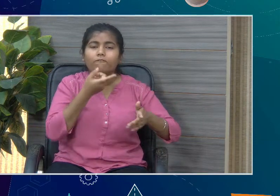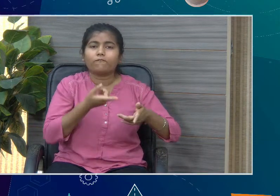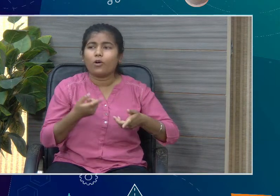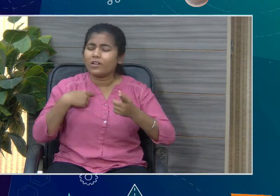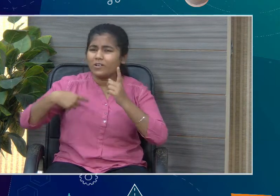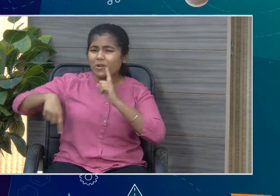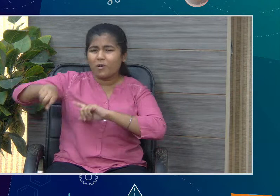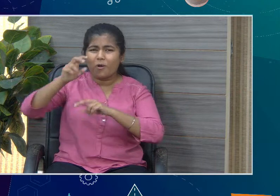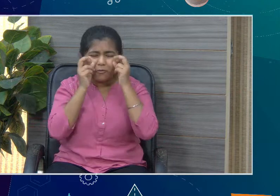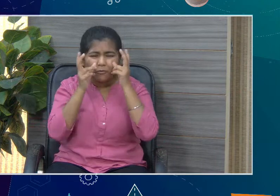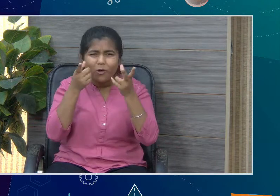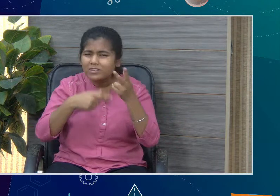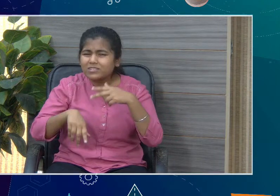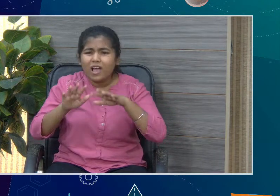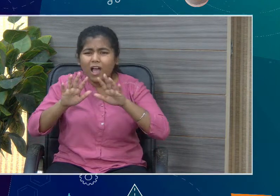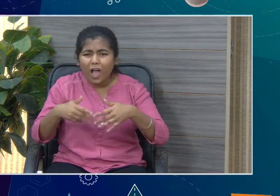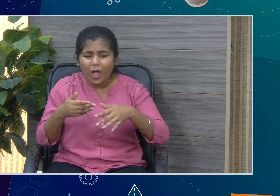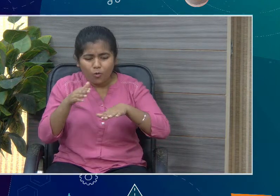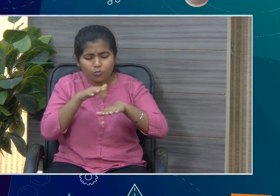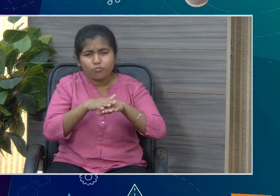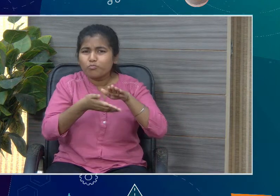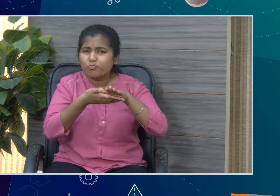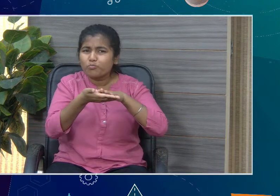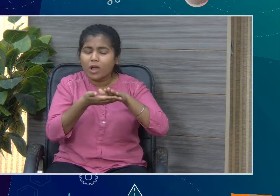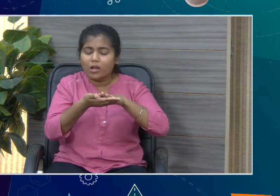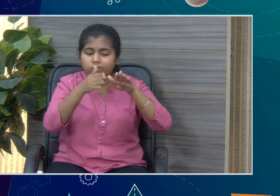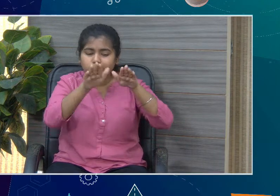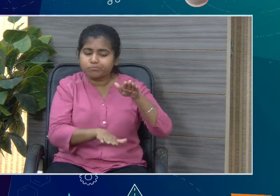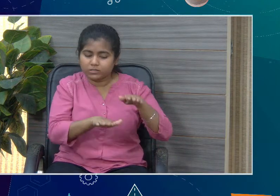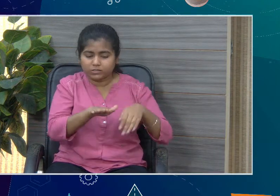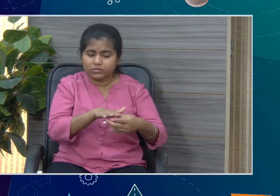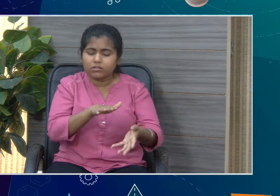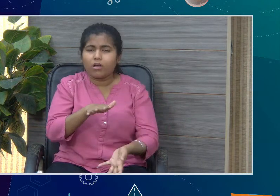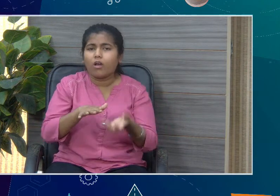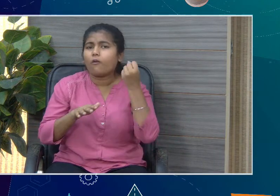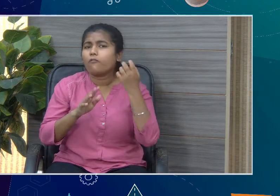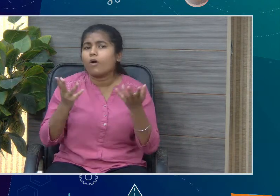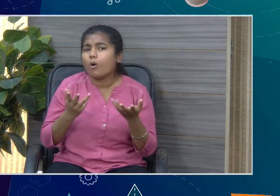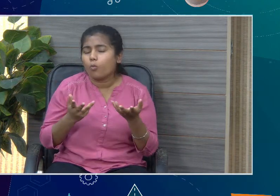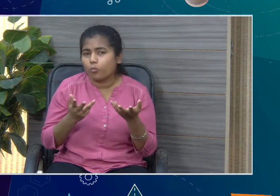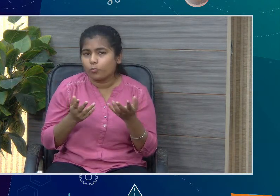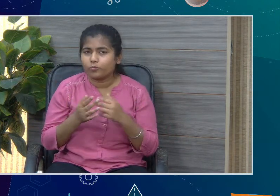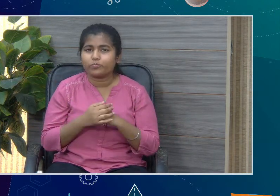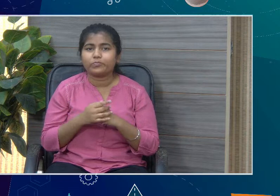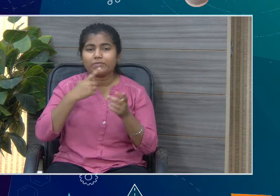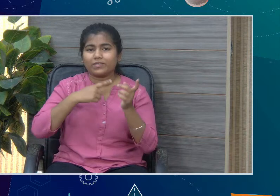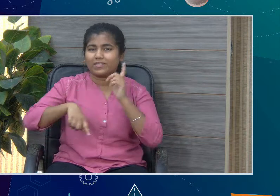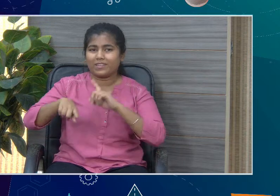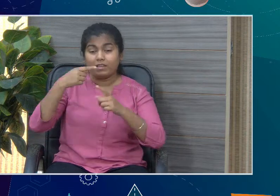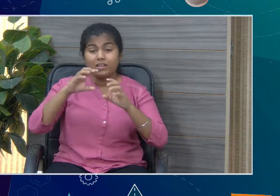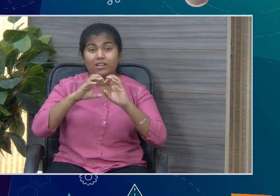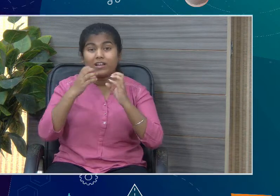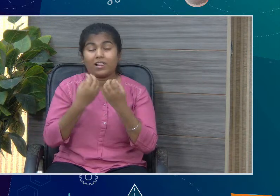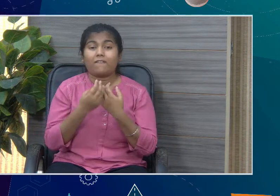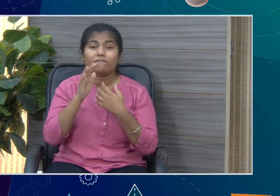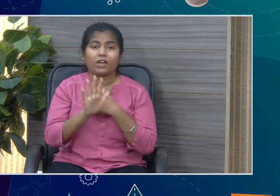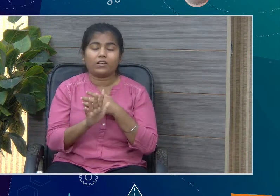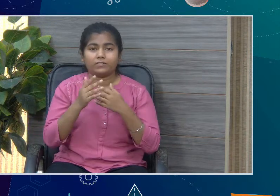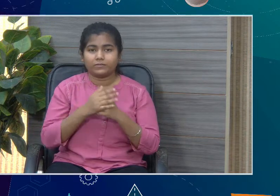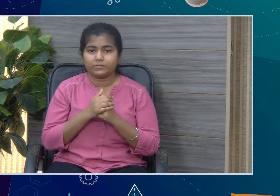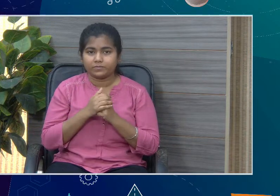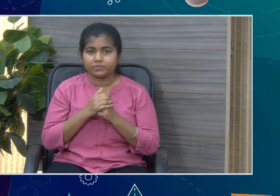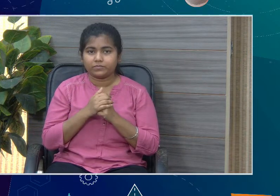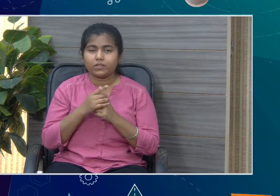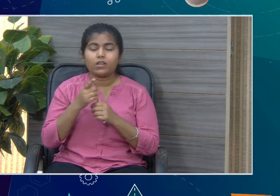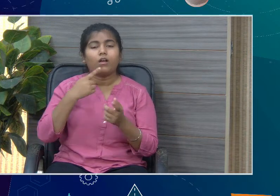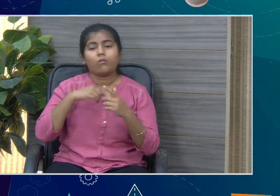footprint. This is for 5th standard English student, and we have our expert with us. But before we meet her, let